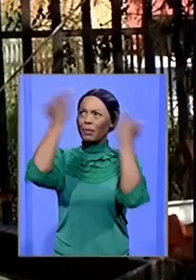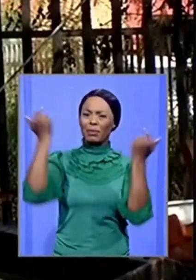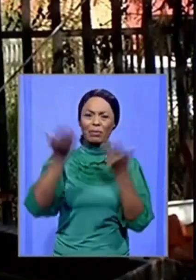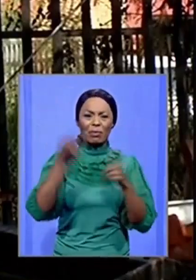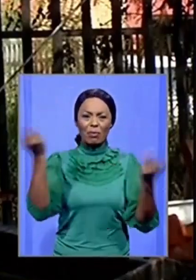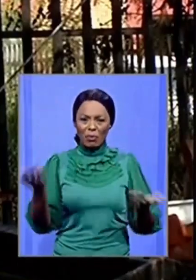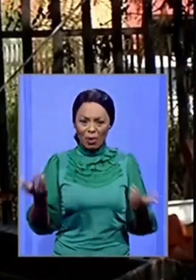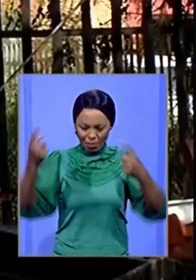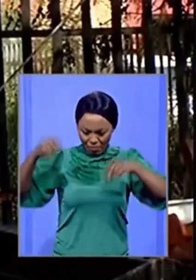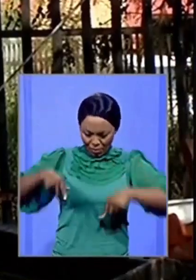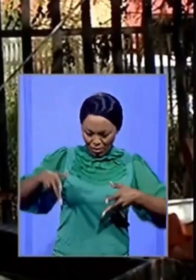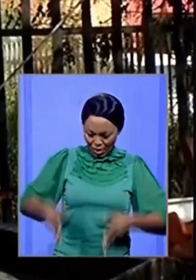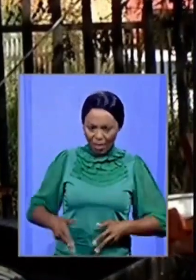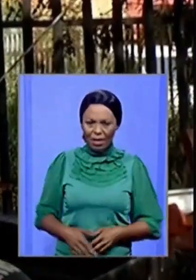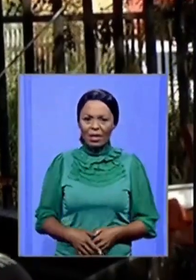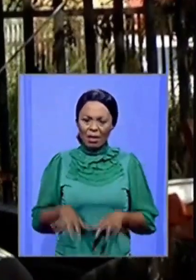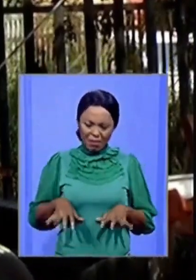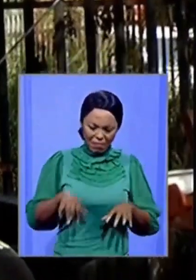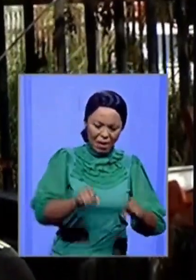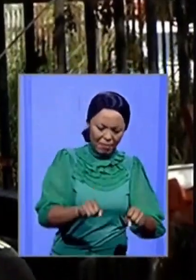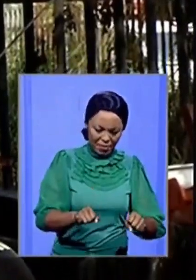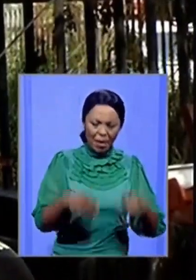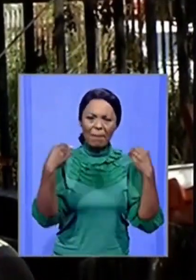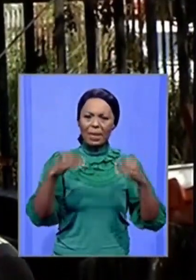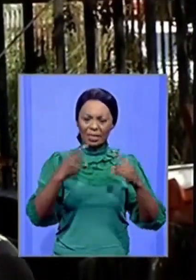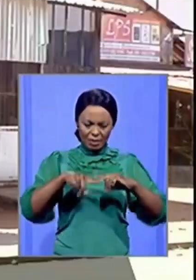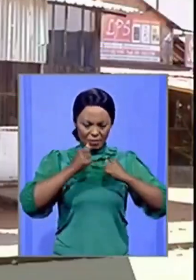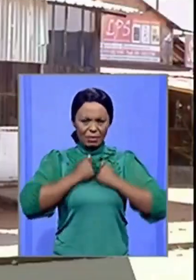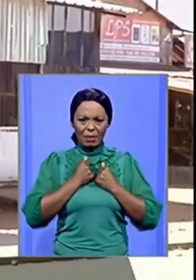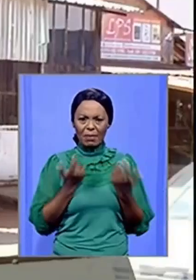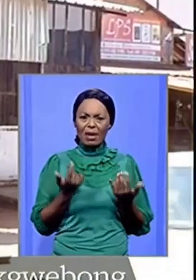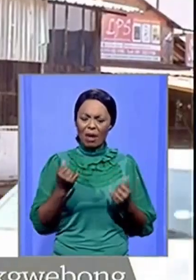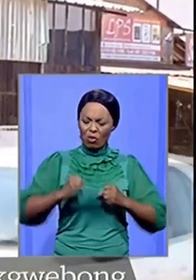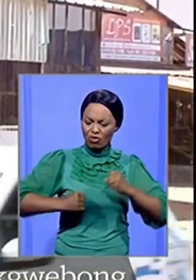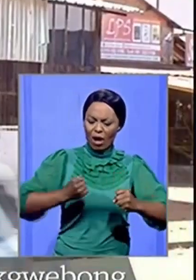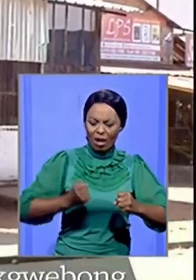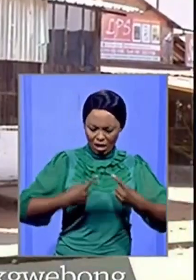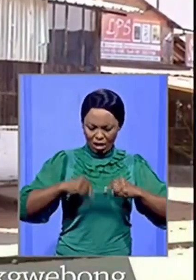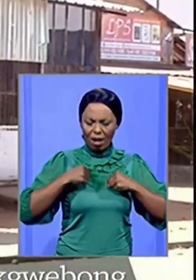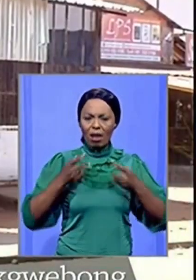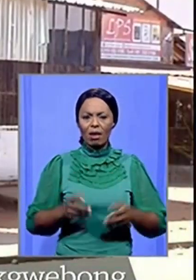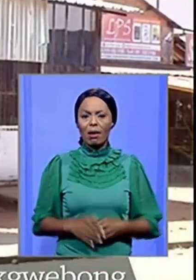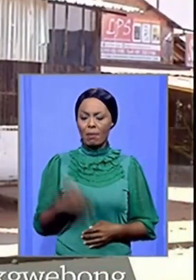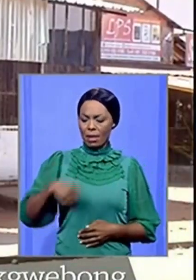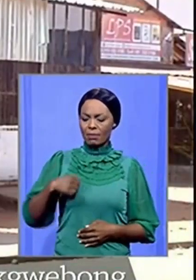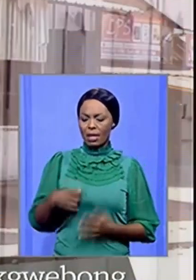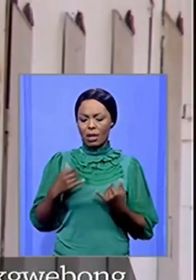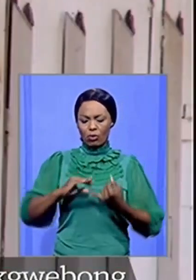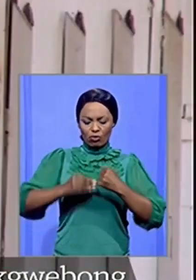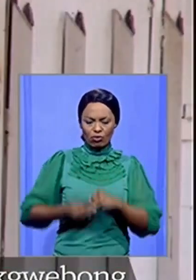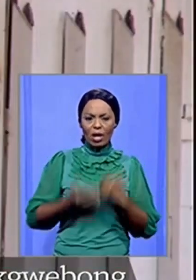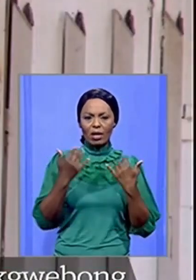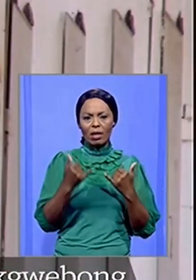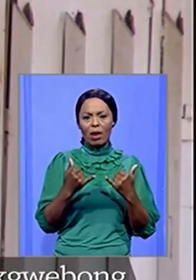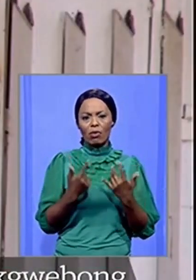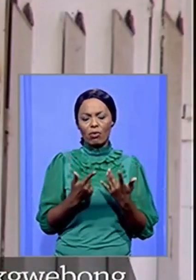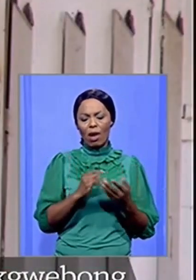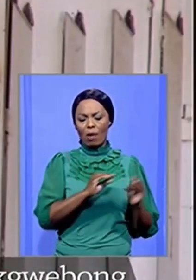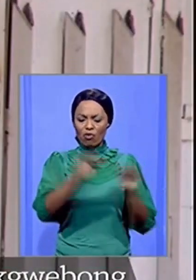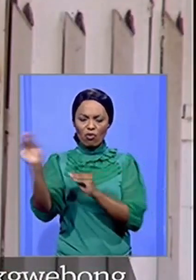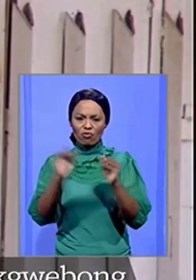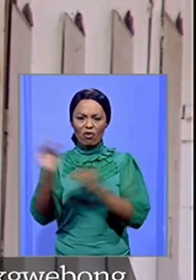mo wa borena a get ba fetša ba re tšela mmereko le gore na sontse rudi ka bosereng. Masepala o gare o phethagatša leano la go huduša dikgwebo tša